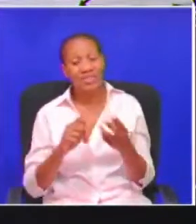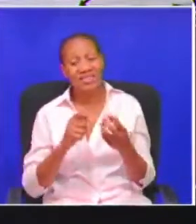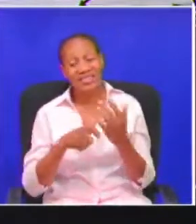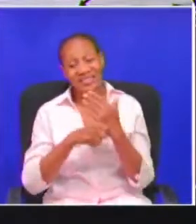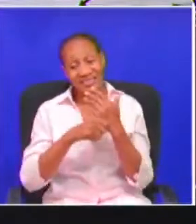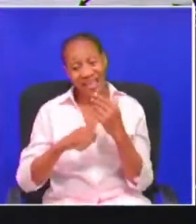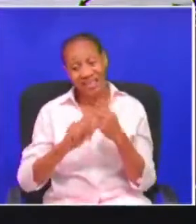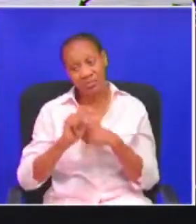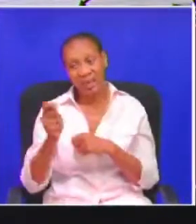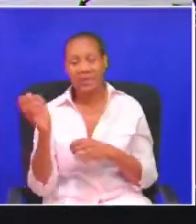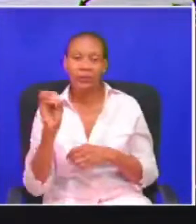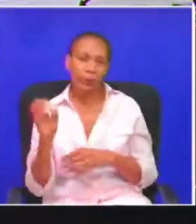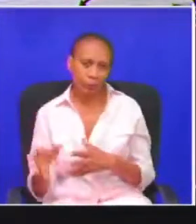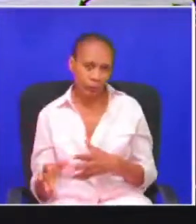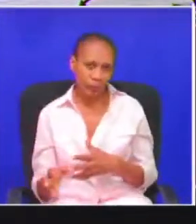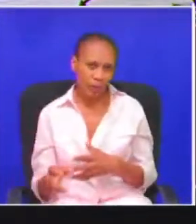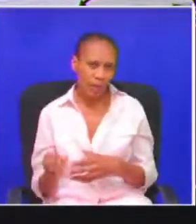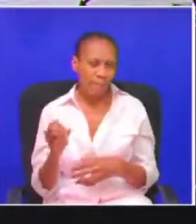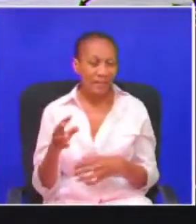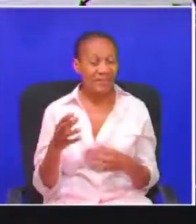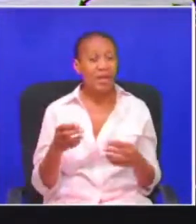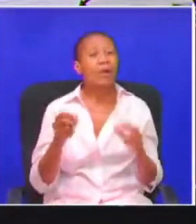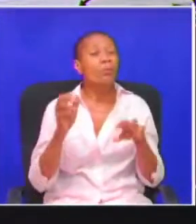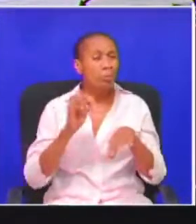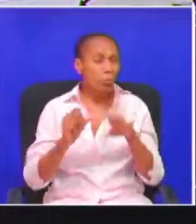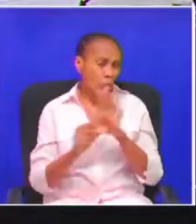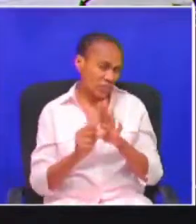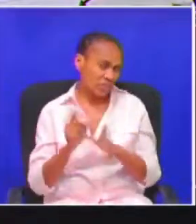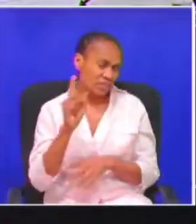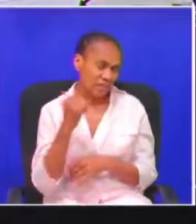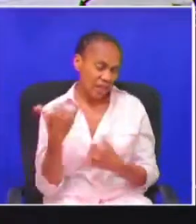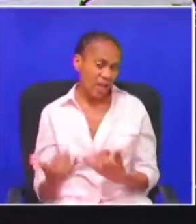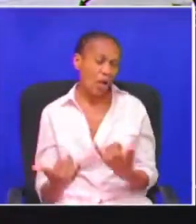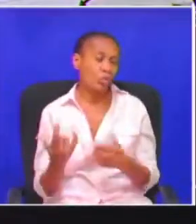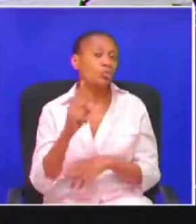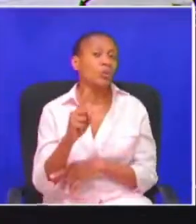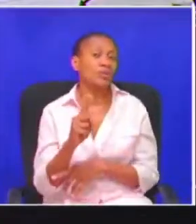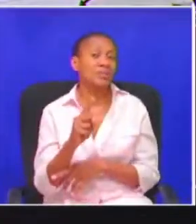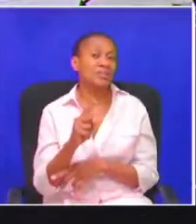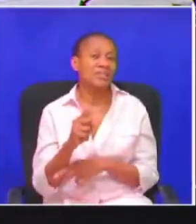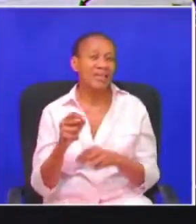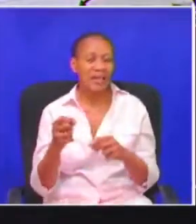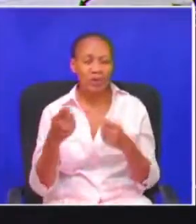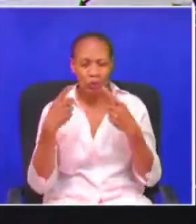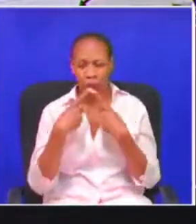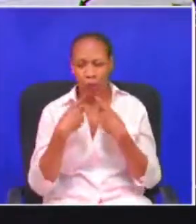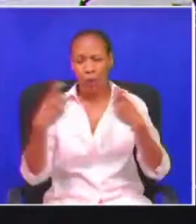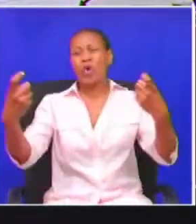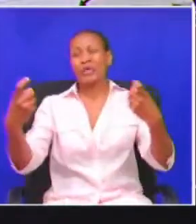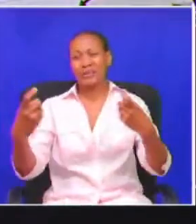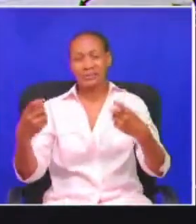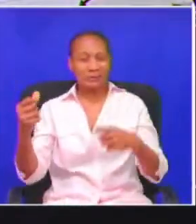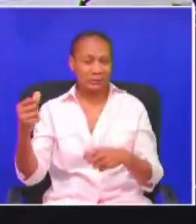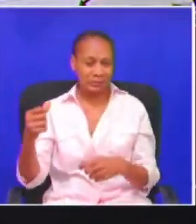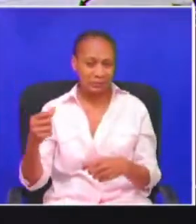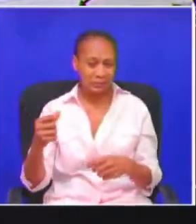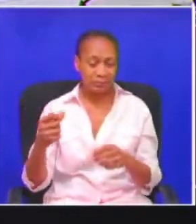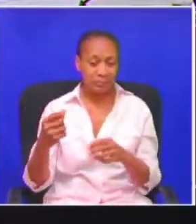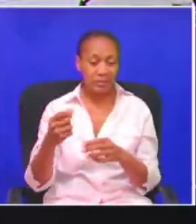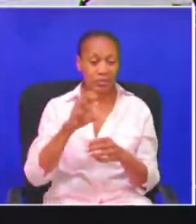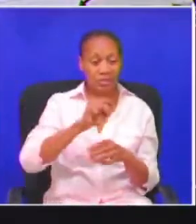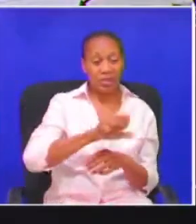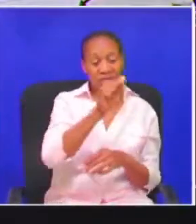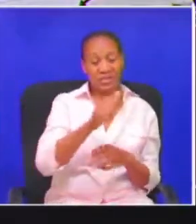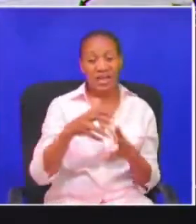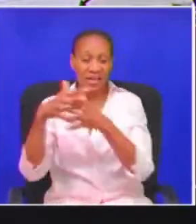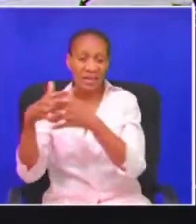two countries has quietened down, and we are now engaged in serious discussions with